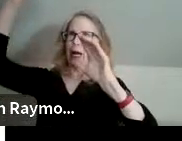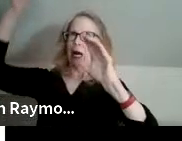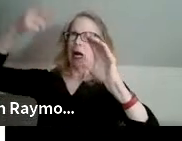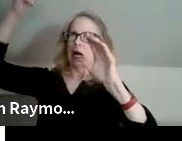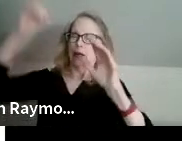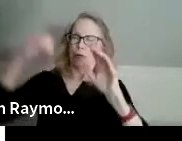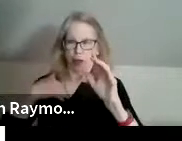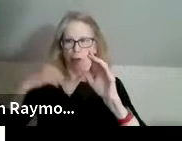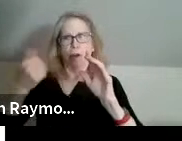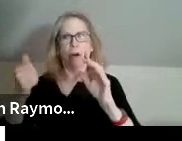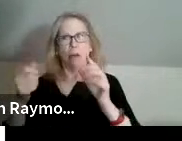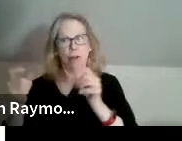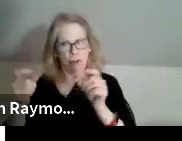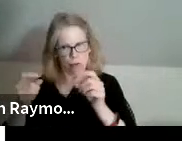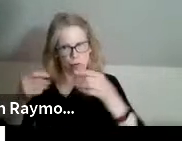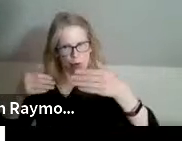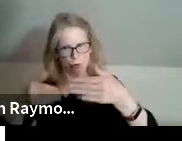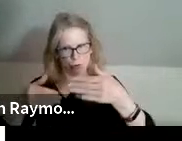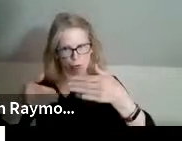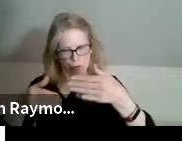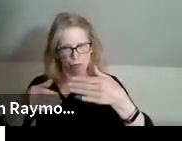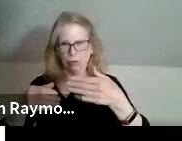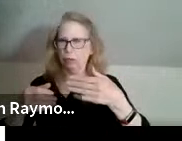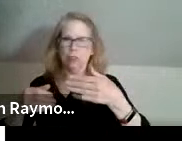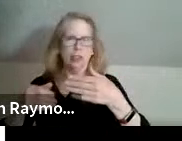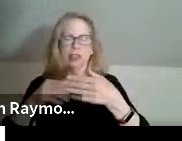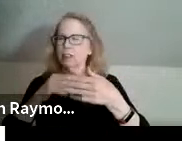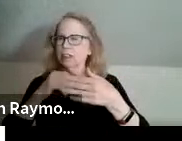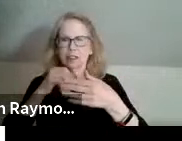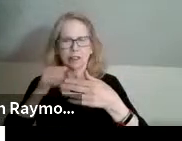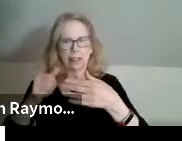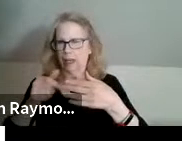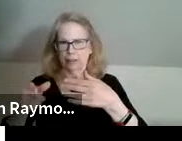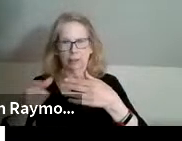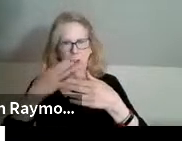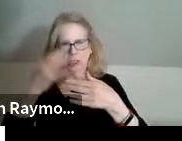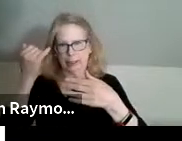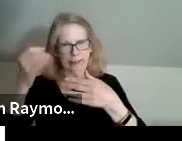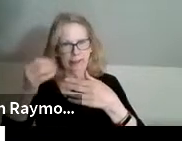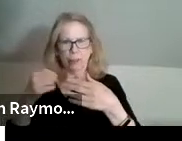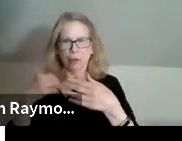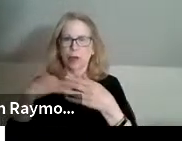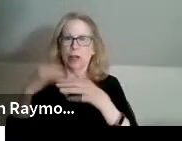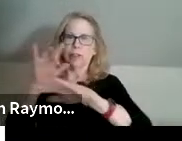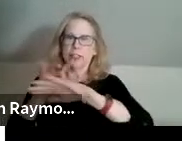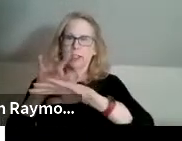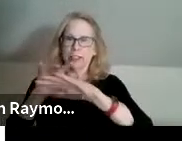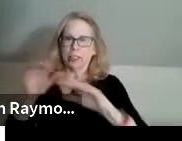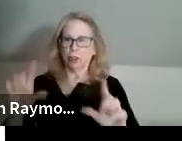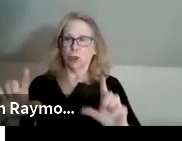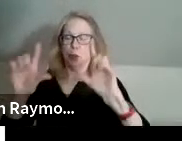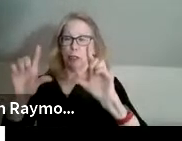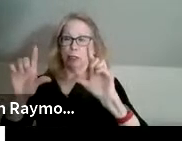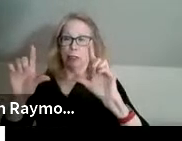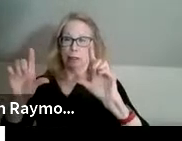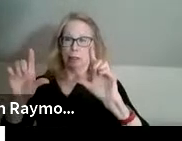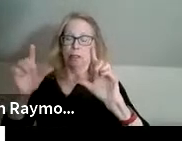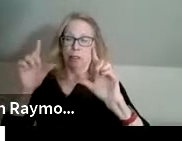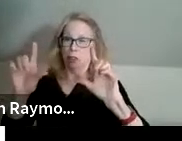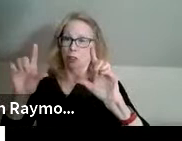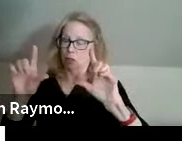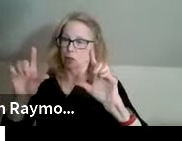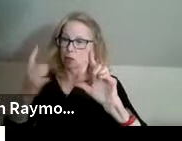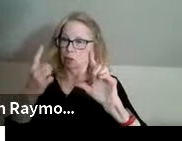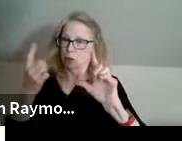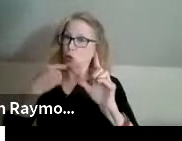reach. And no, that's not acceptable. If you have a touchscreen that's for somebody